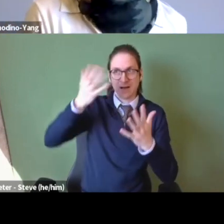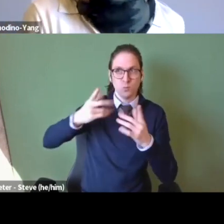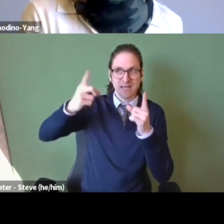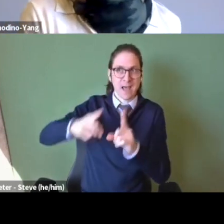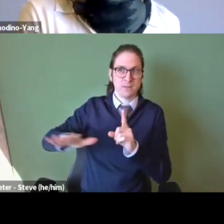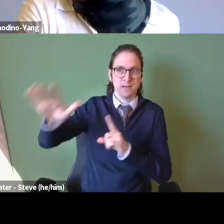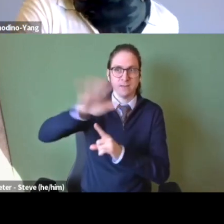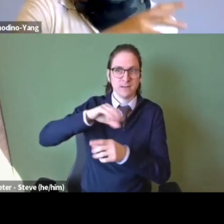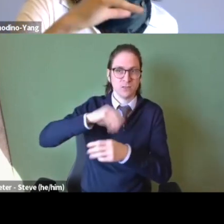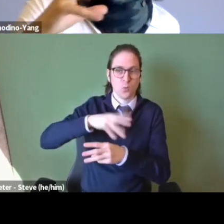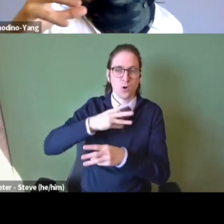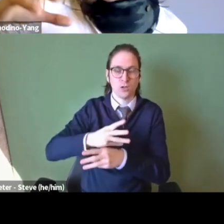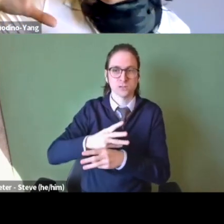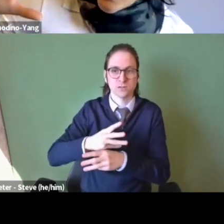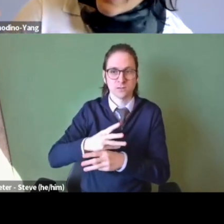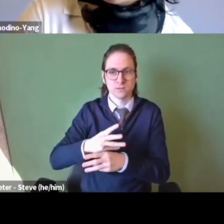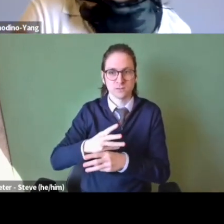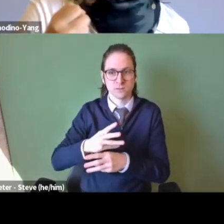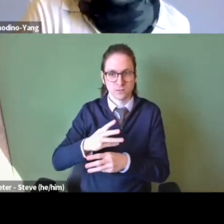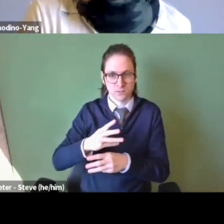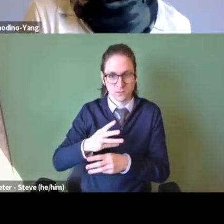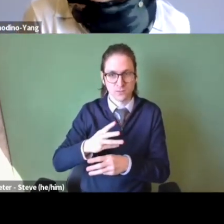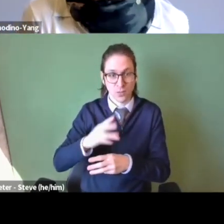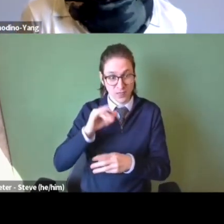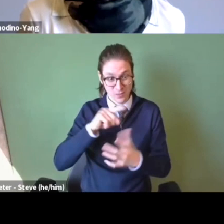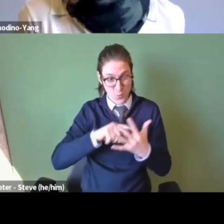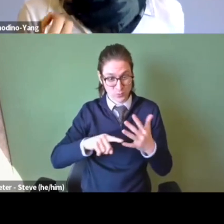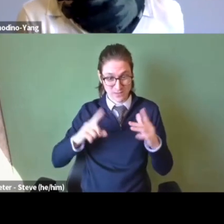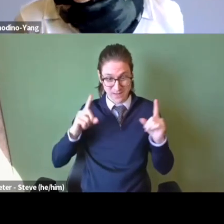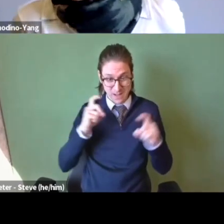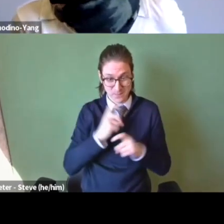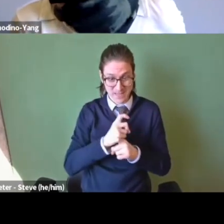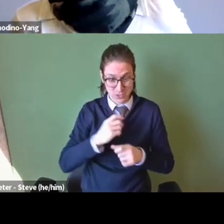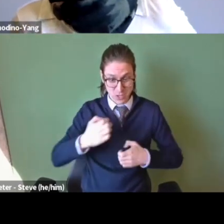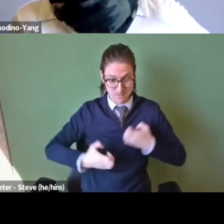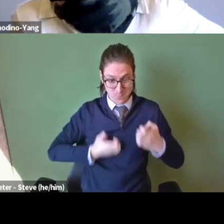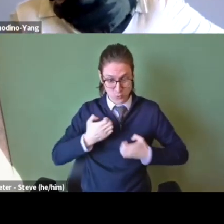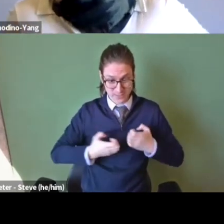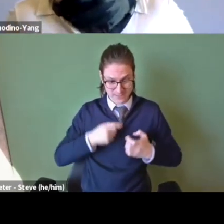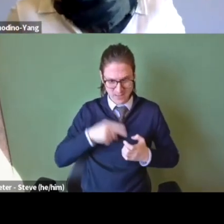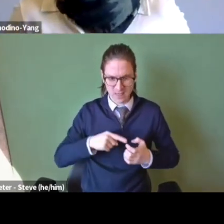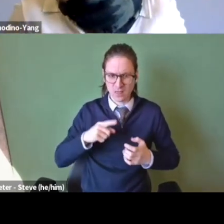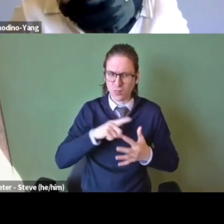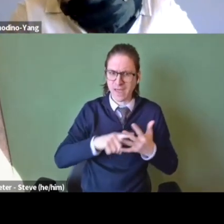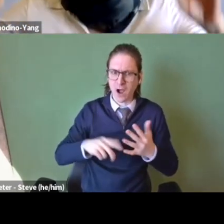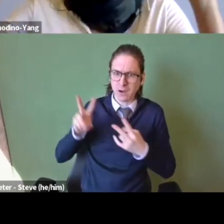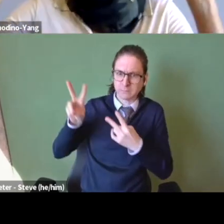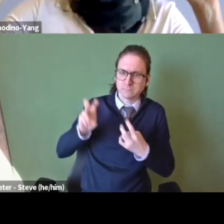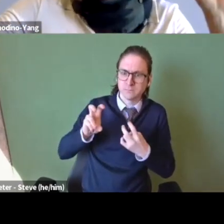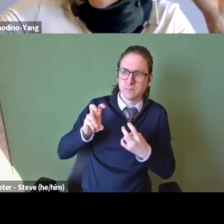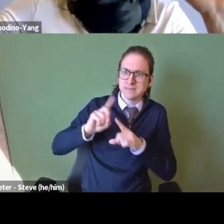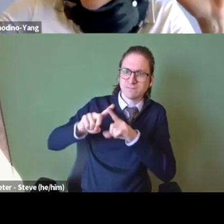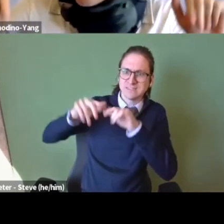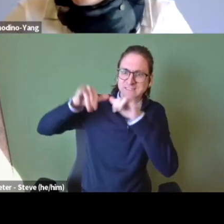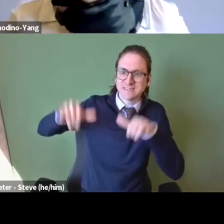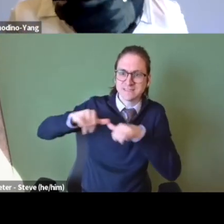those emotions are actively recruiting systems in the brain whose, so to